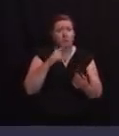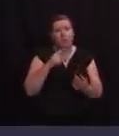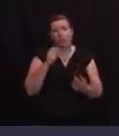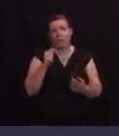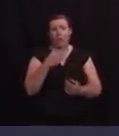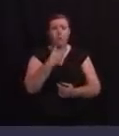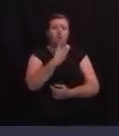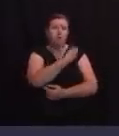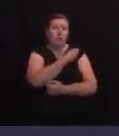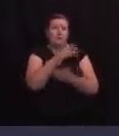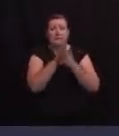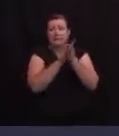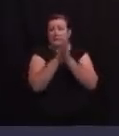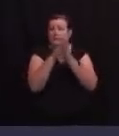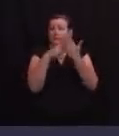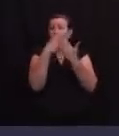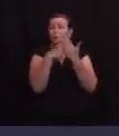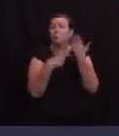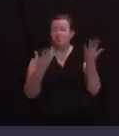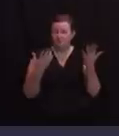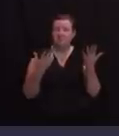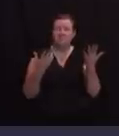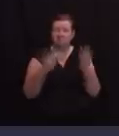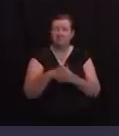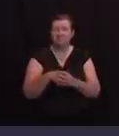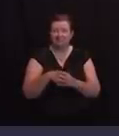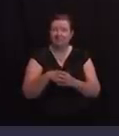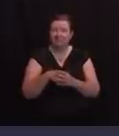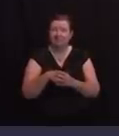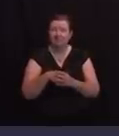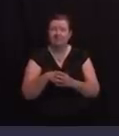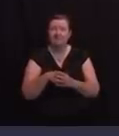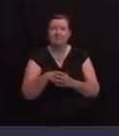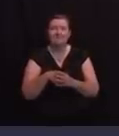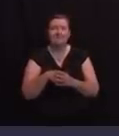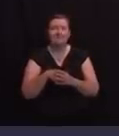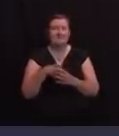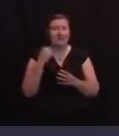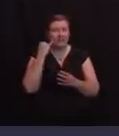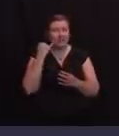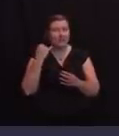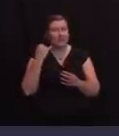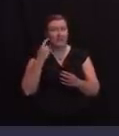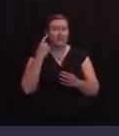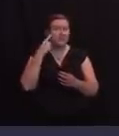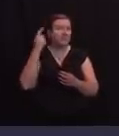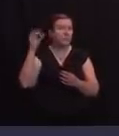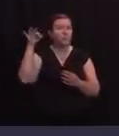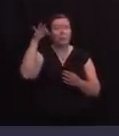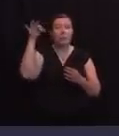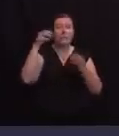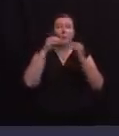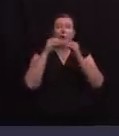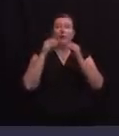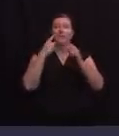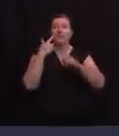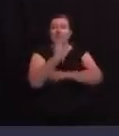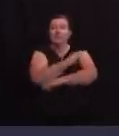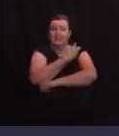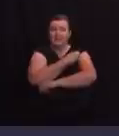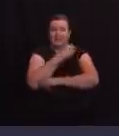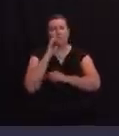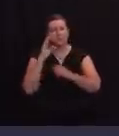But if there's an incentive opportunity that we think we can move the needle, absolutely we'll have that on the